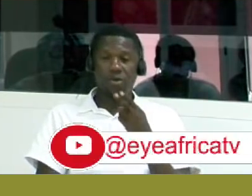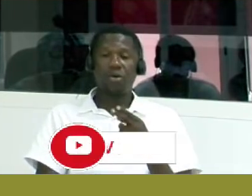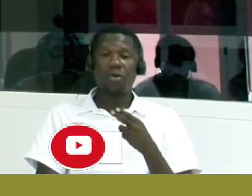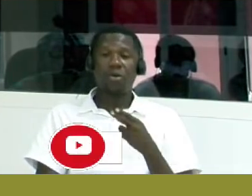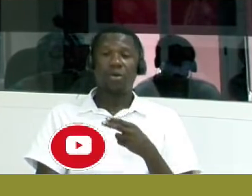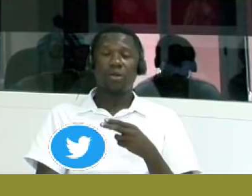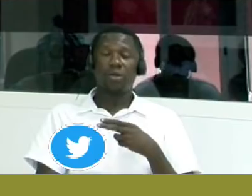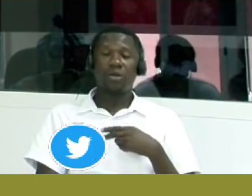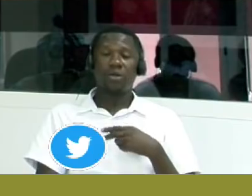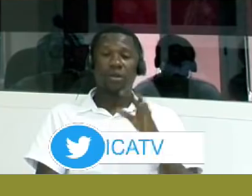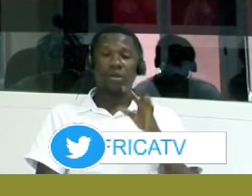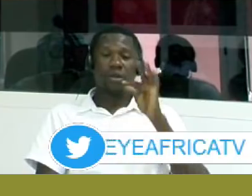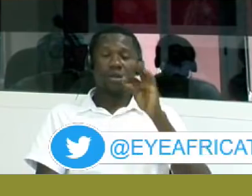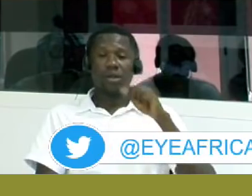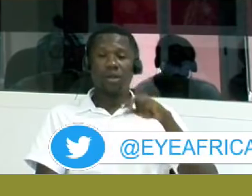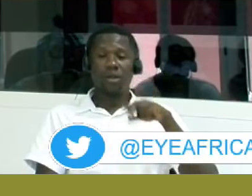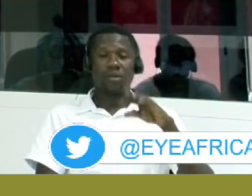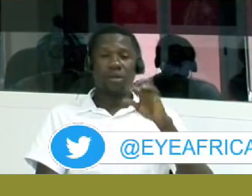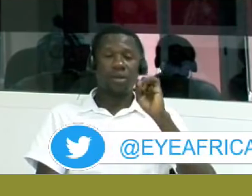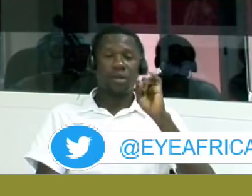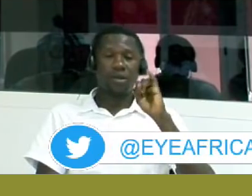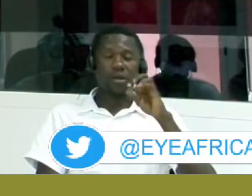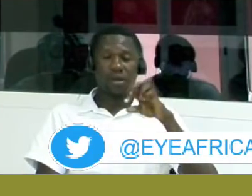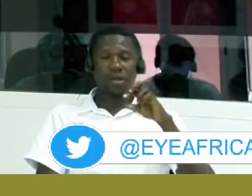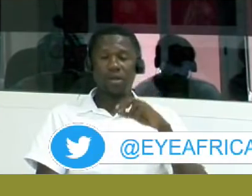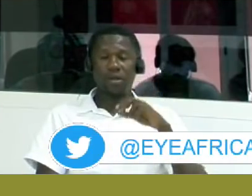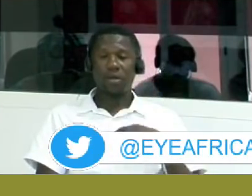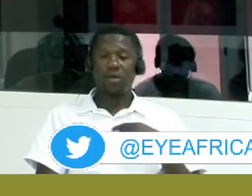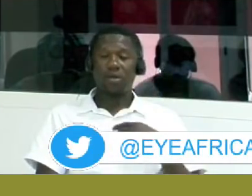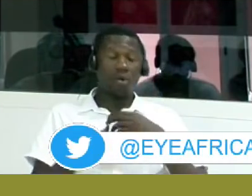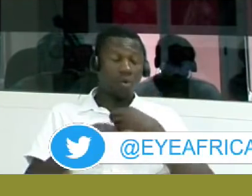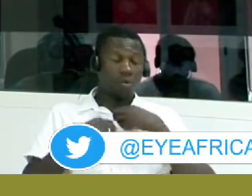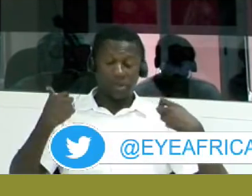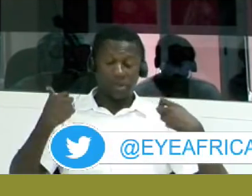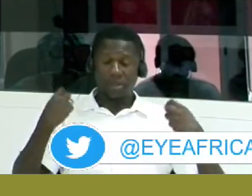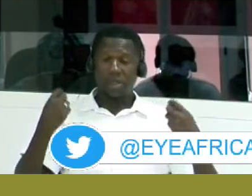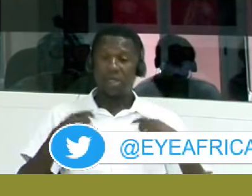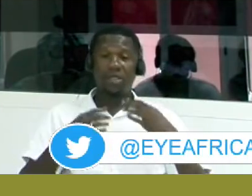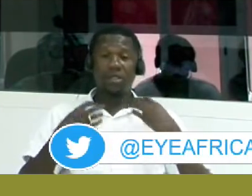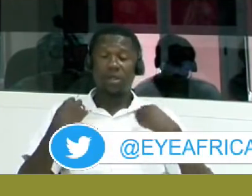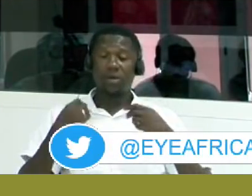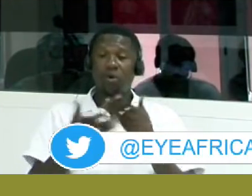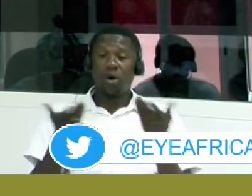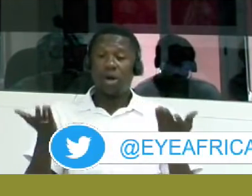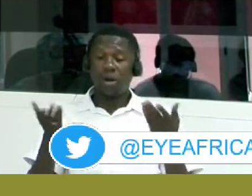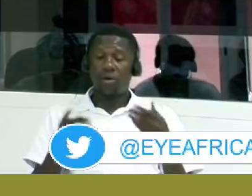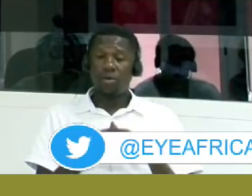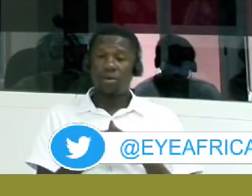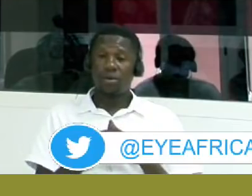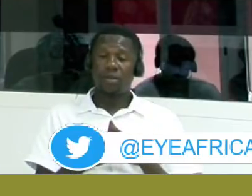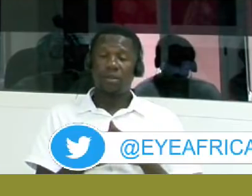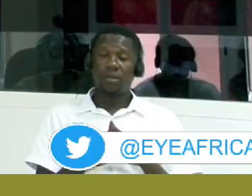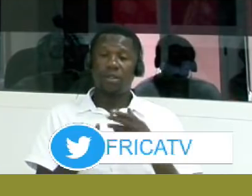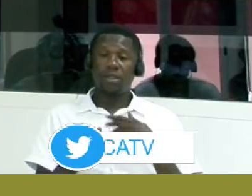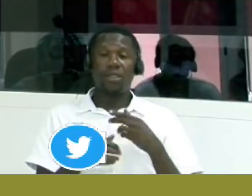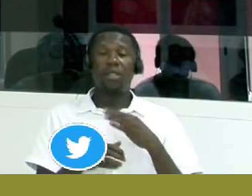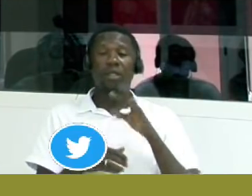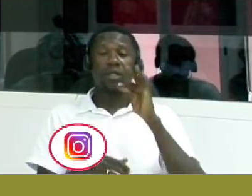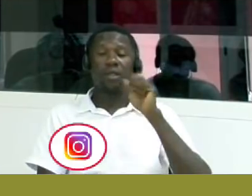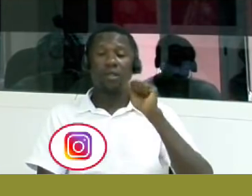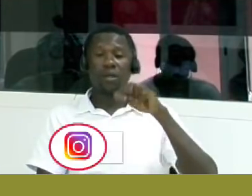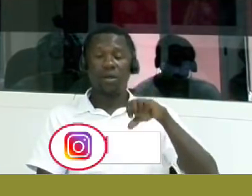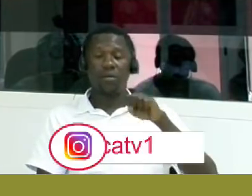bow necktie in the left hand and his shirt widely open. I said, Tamsir, what is it? Rex, they have messed